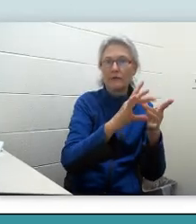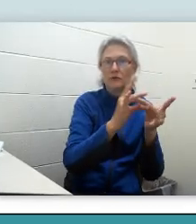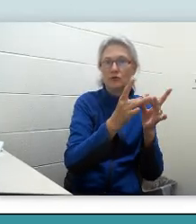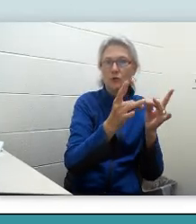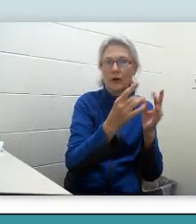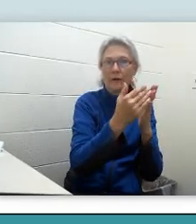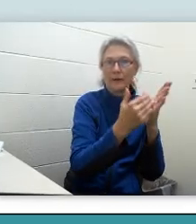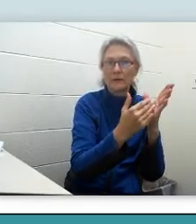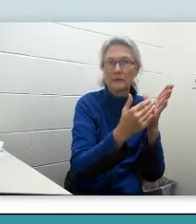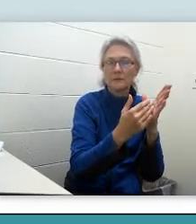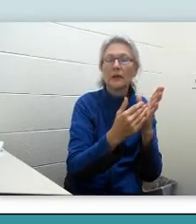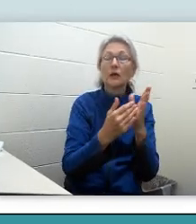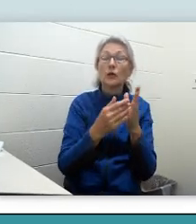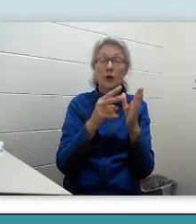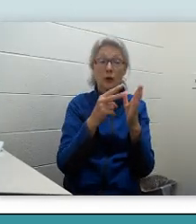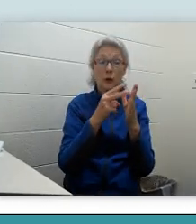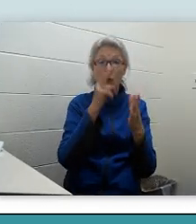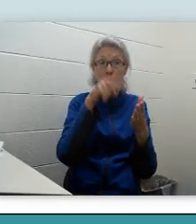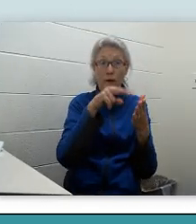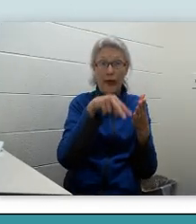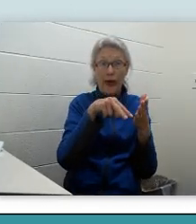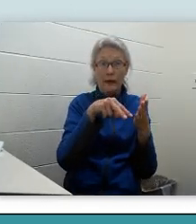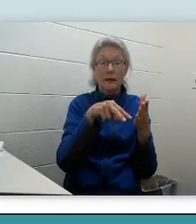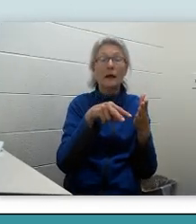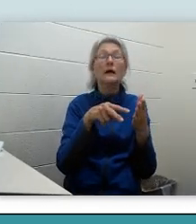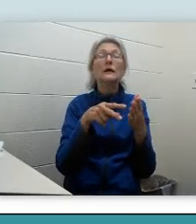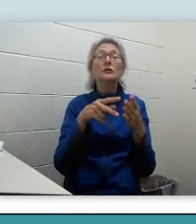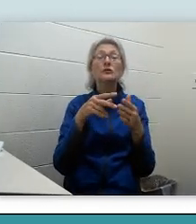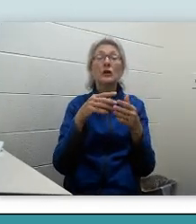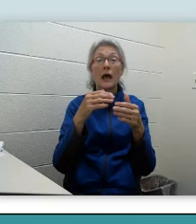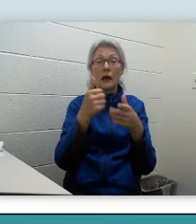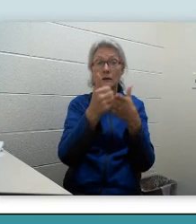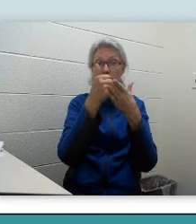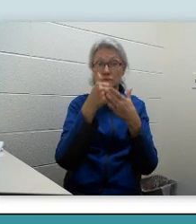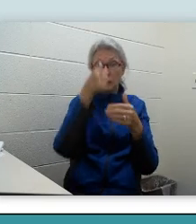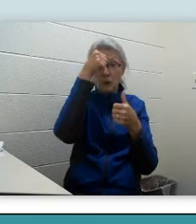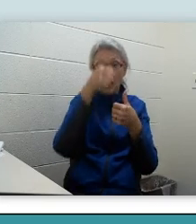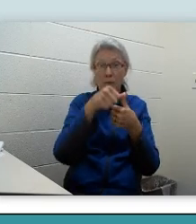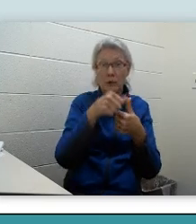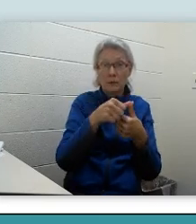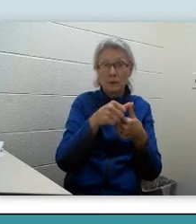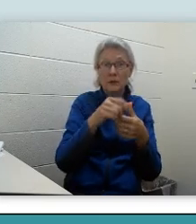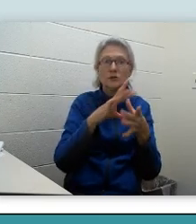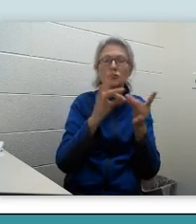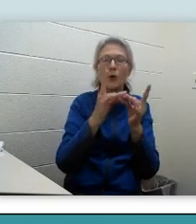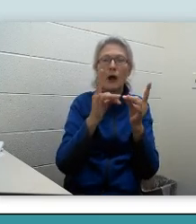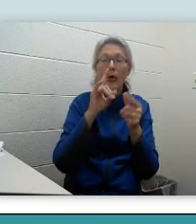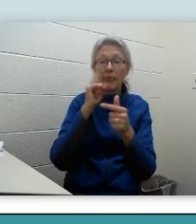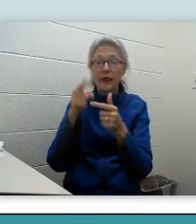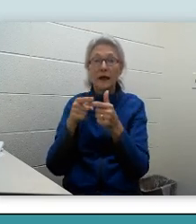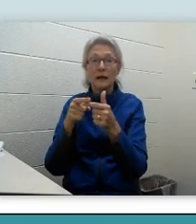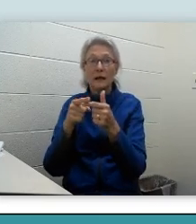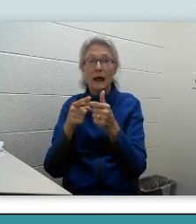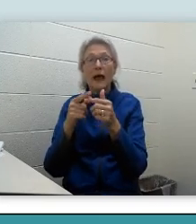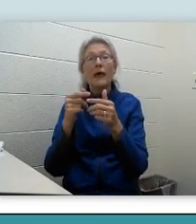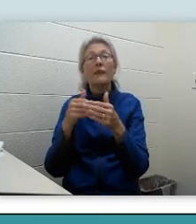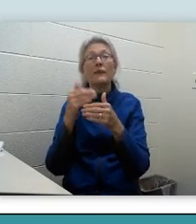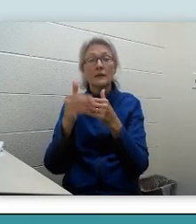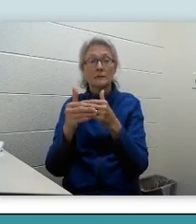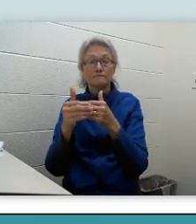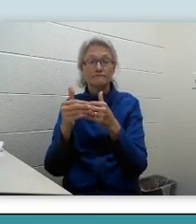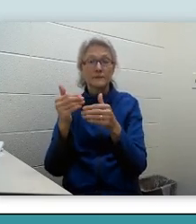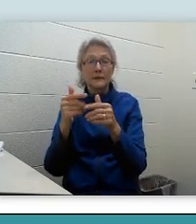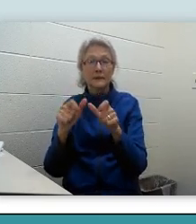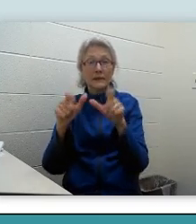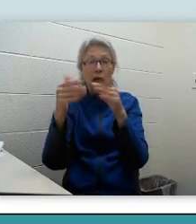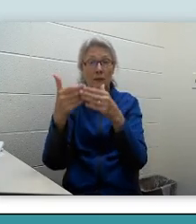lesson. You can look back at that to again refresh your memory. Then you can take a look at our previous slide to help us look at